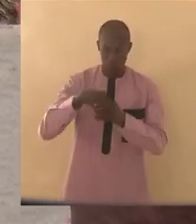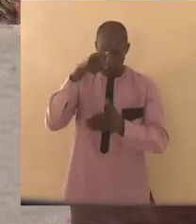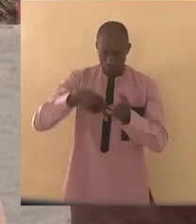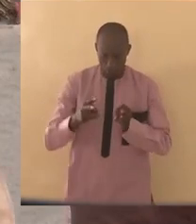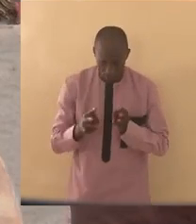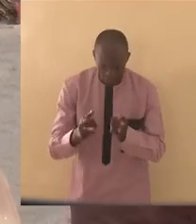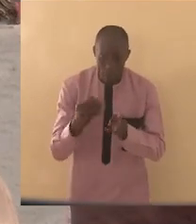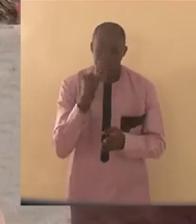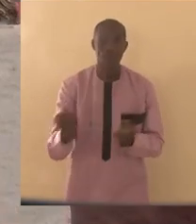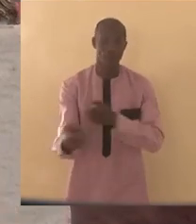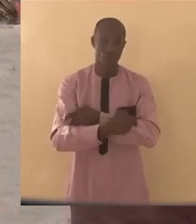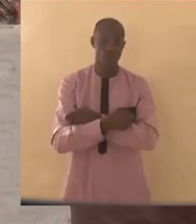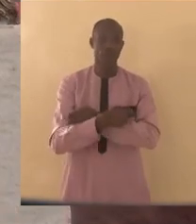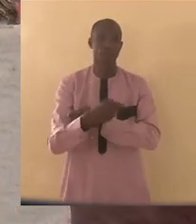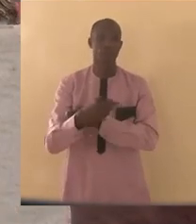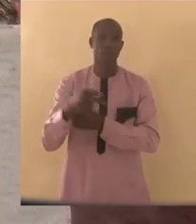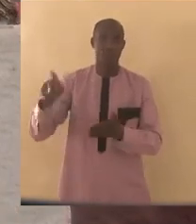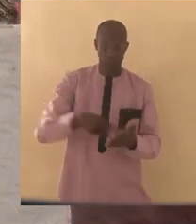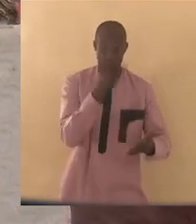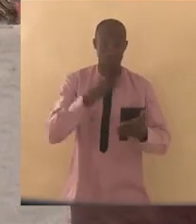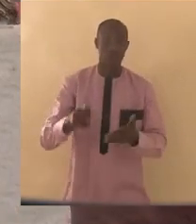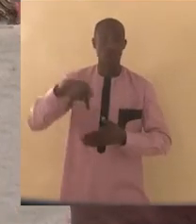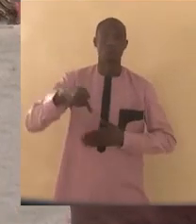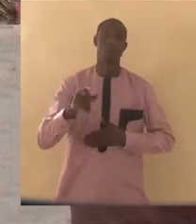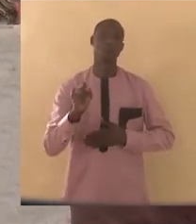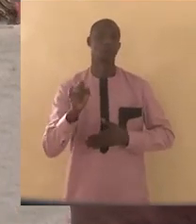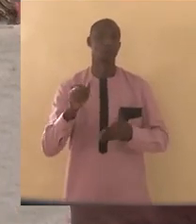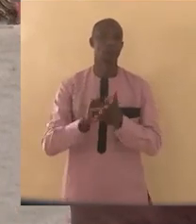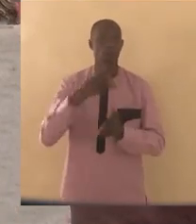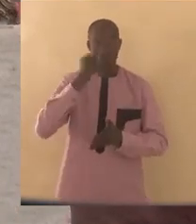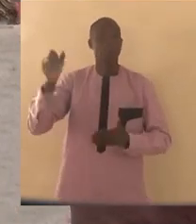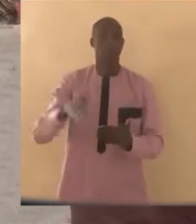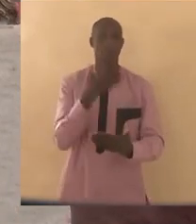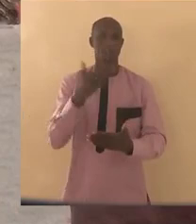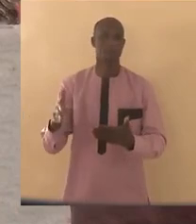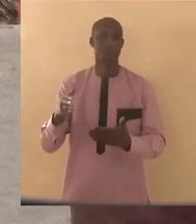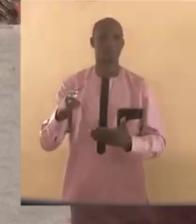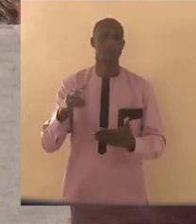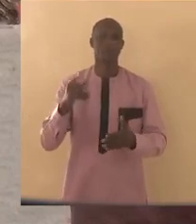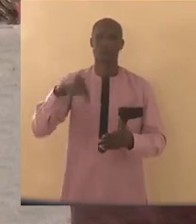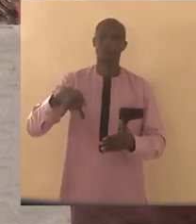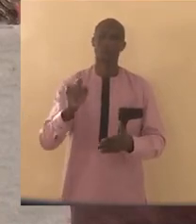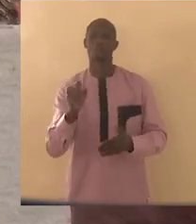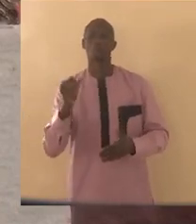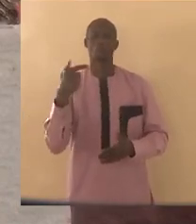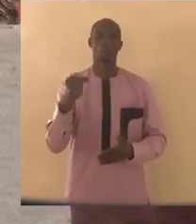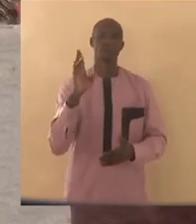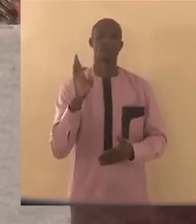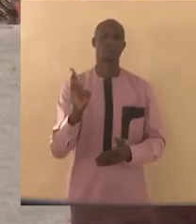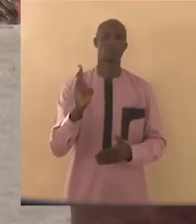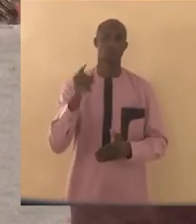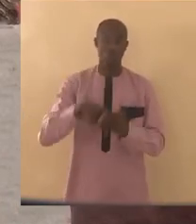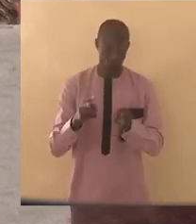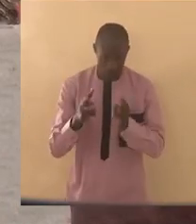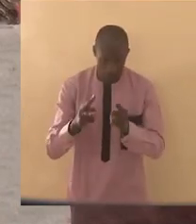In what way is today's responsorial psalm that was so well sung, Psalm 27, in